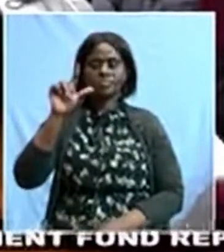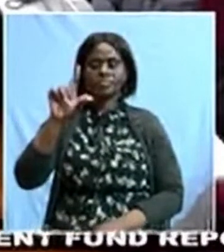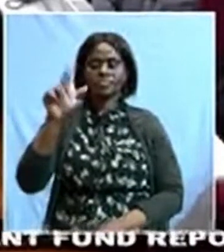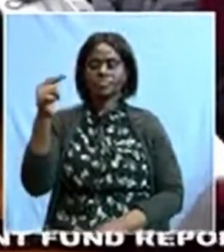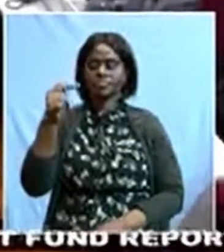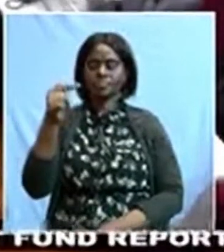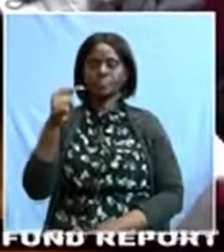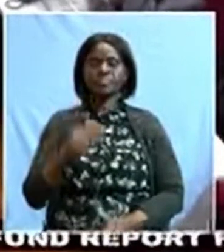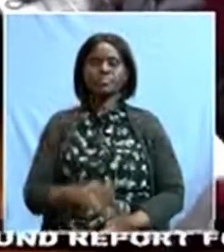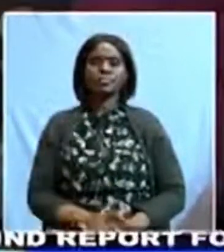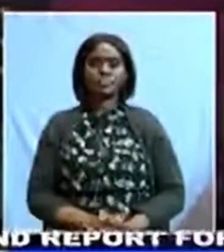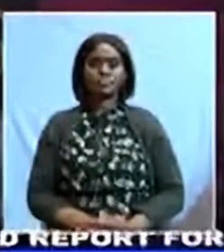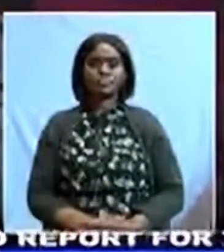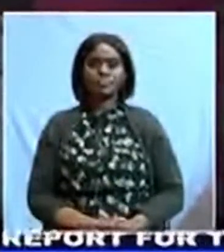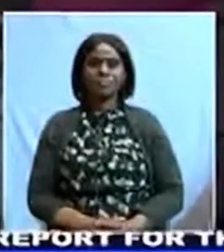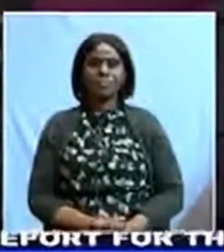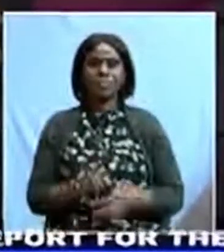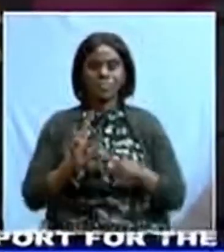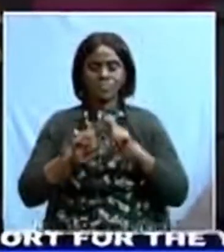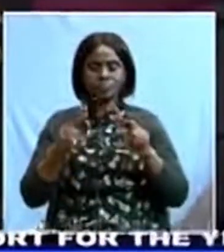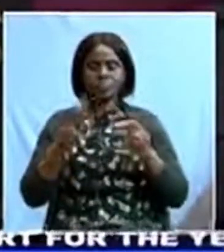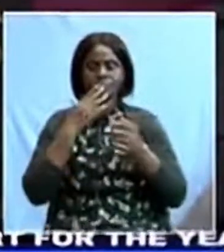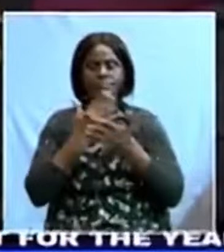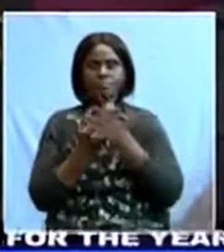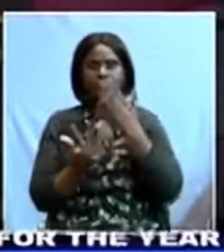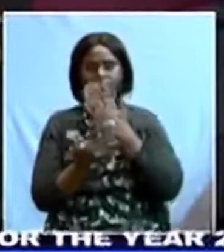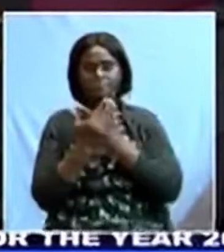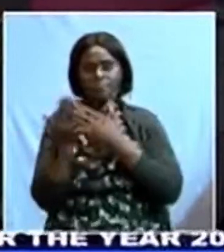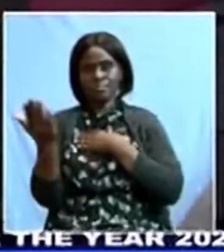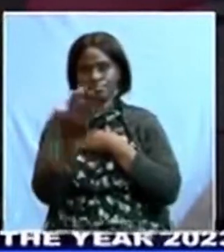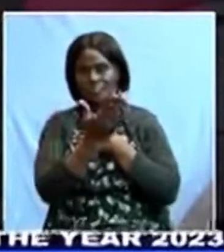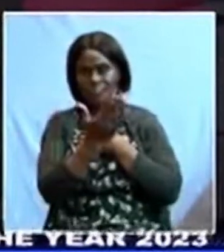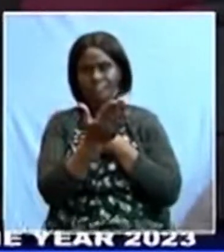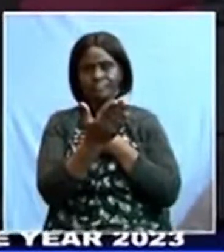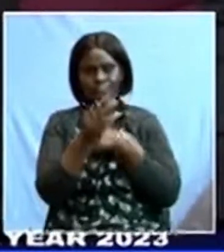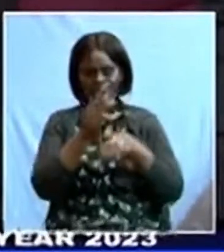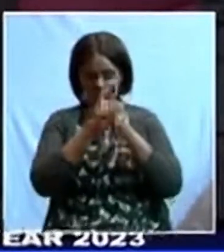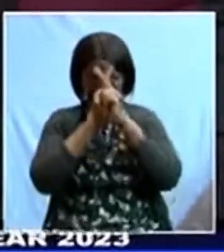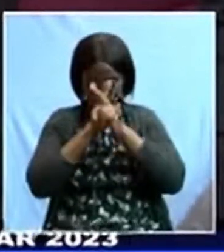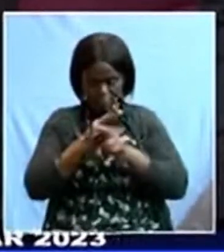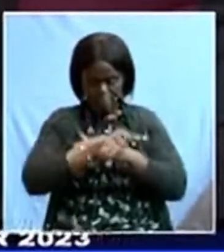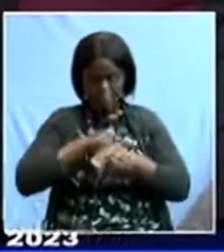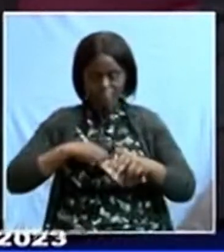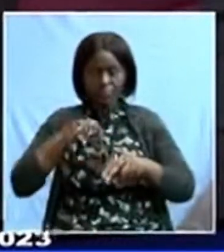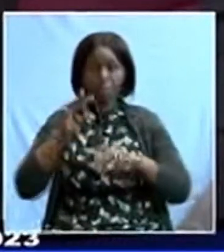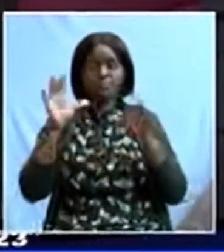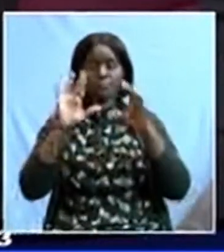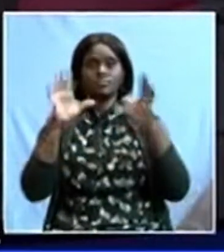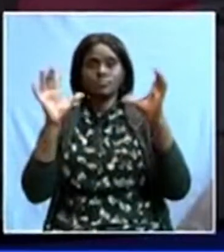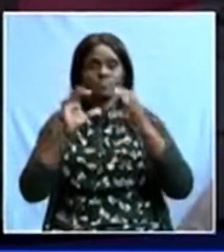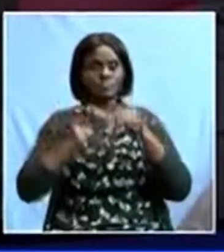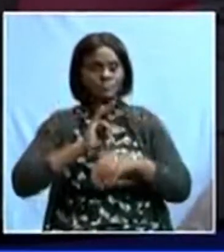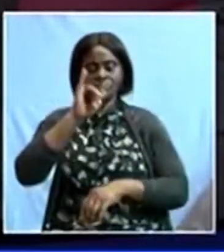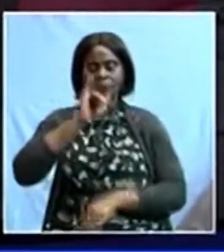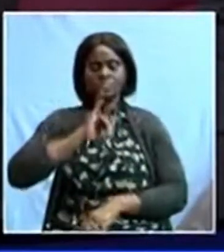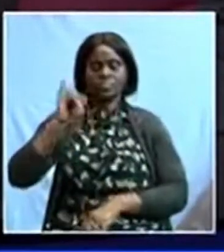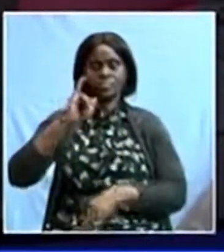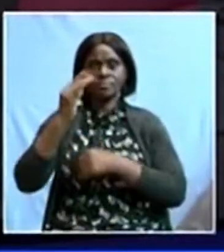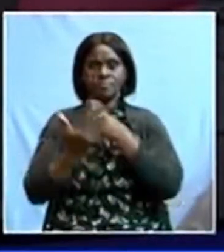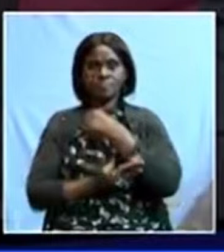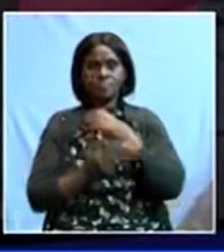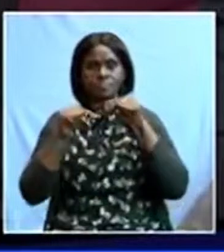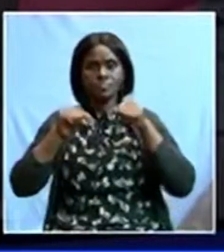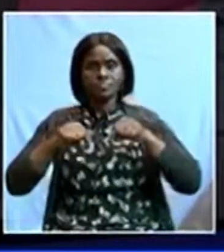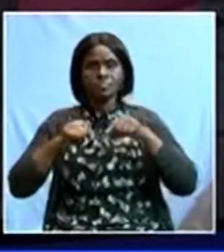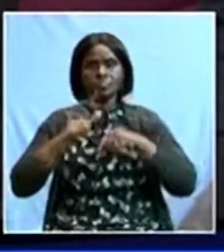Government. Thank you, Chair, and good morning to you and the honorable members of your committee. Itezhi, welcome to